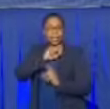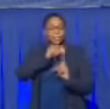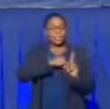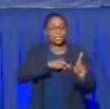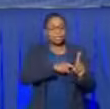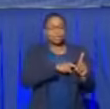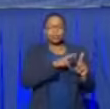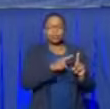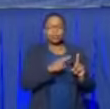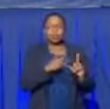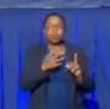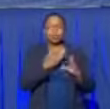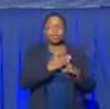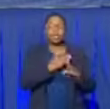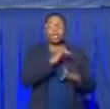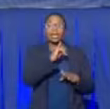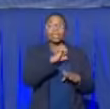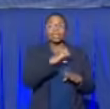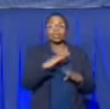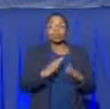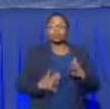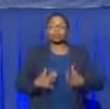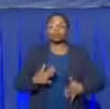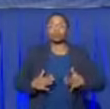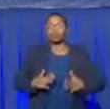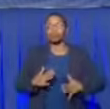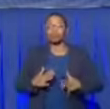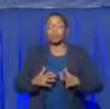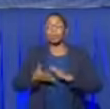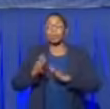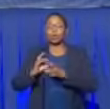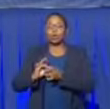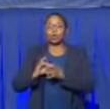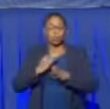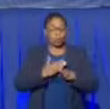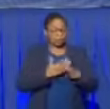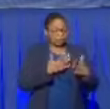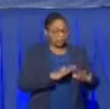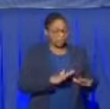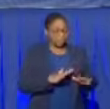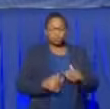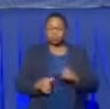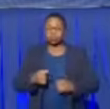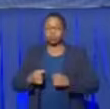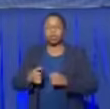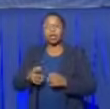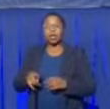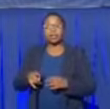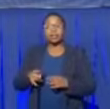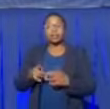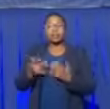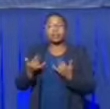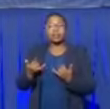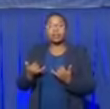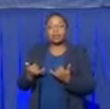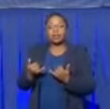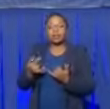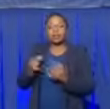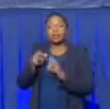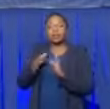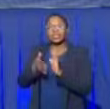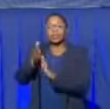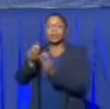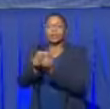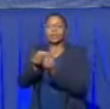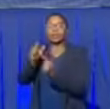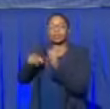in the middle of the night in order to accompany those people who accosted them to a storage